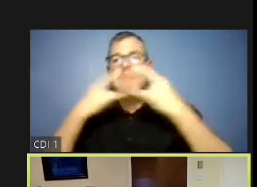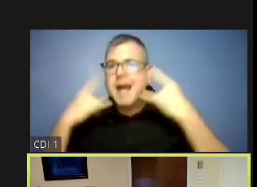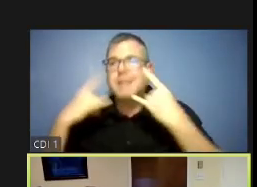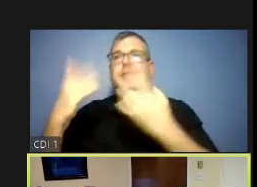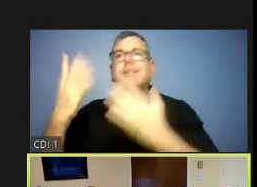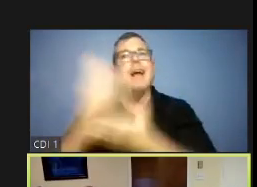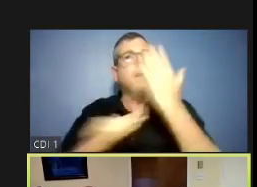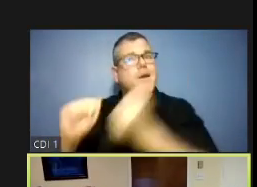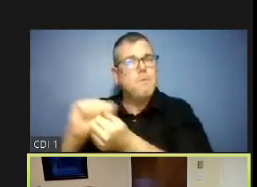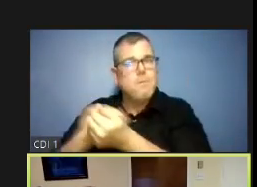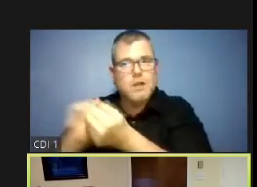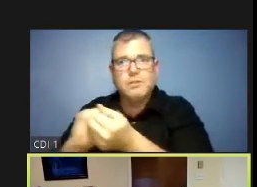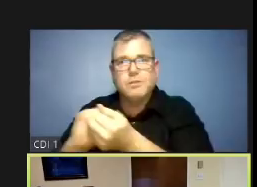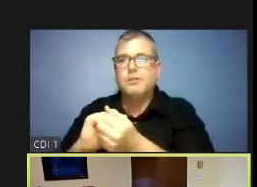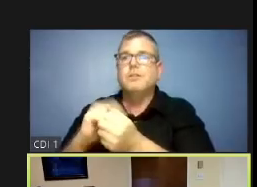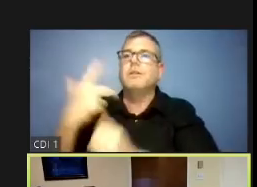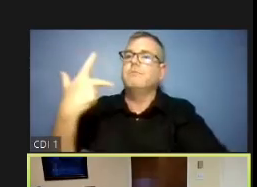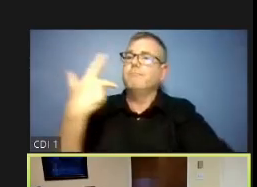up.